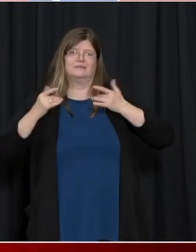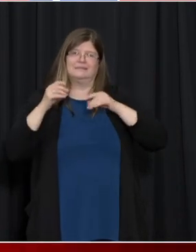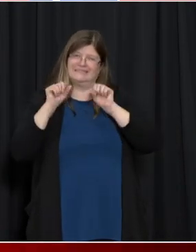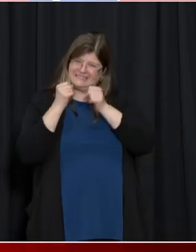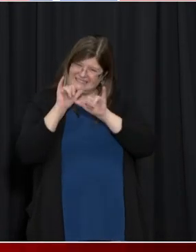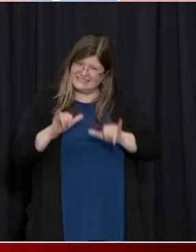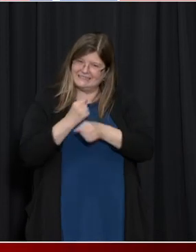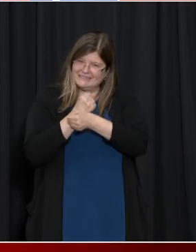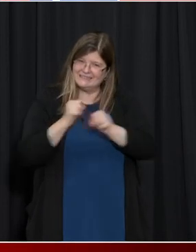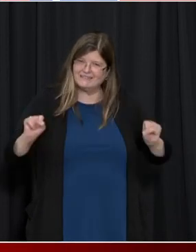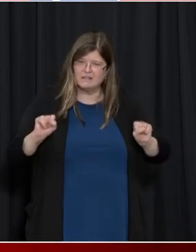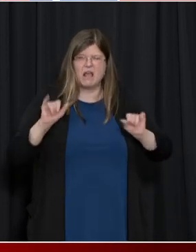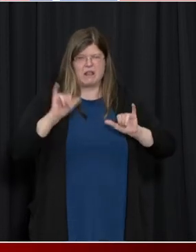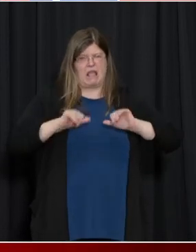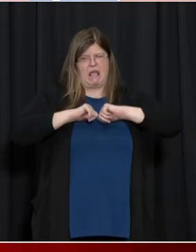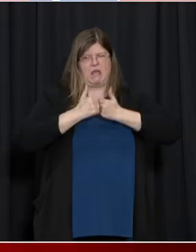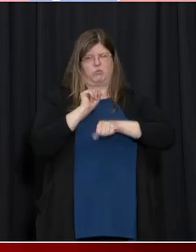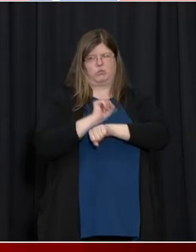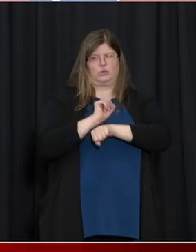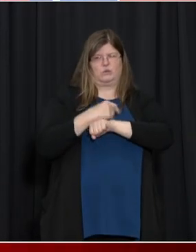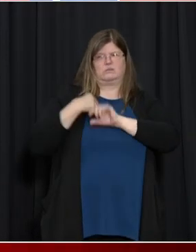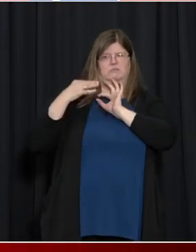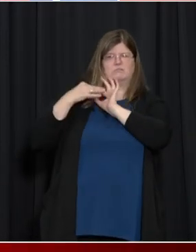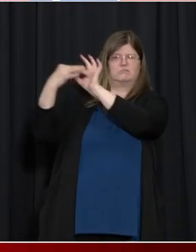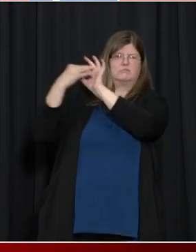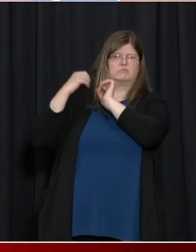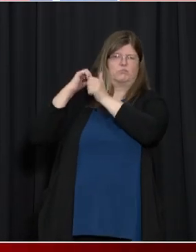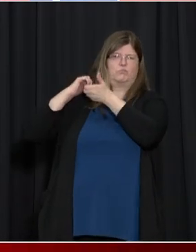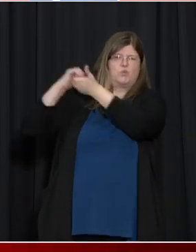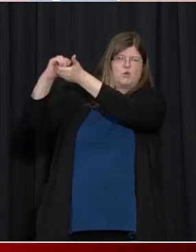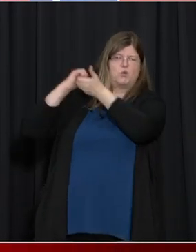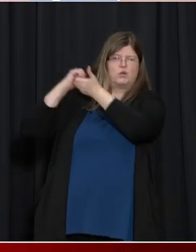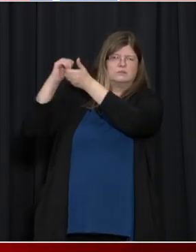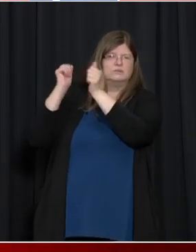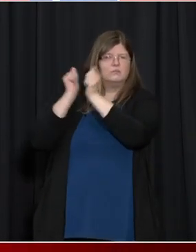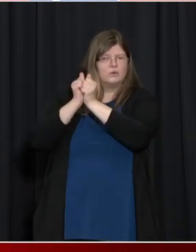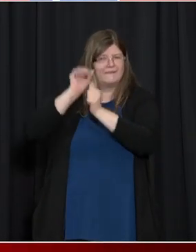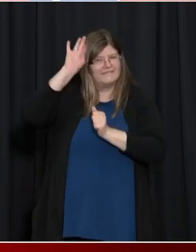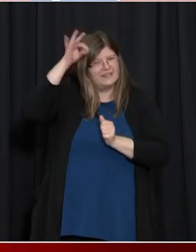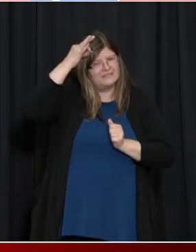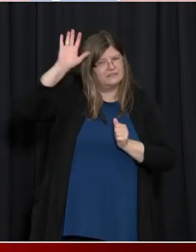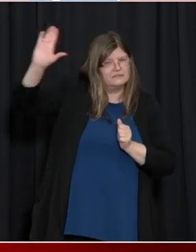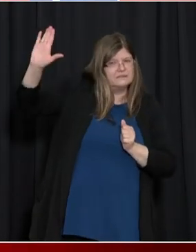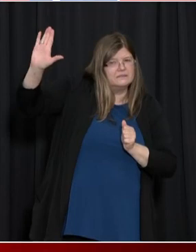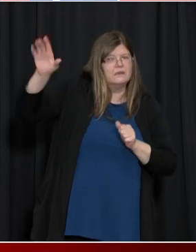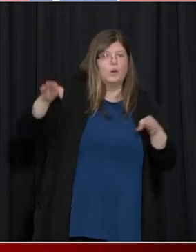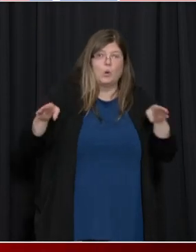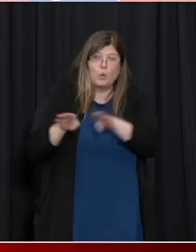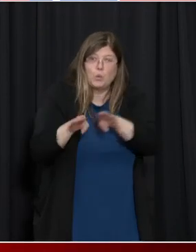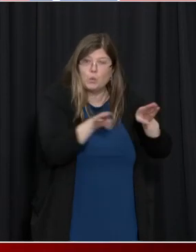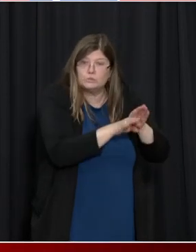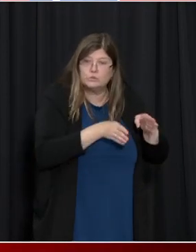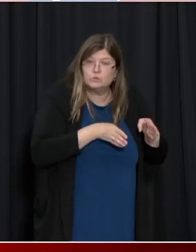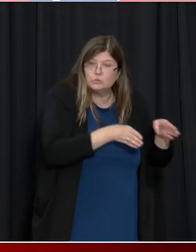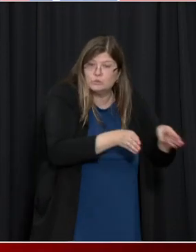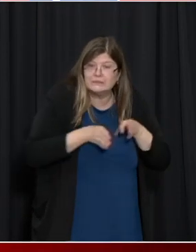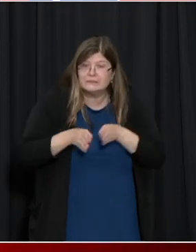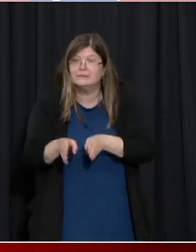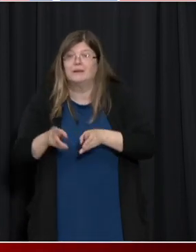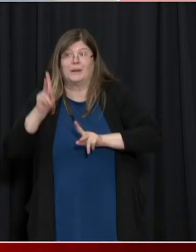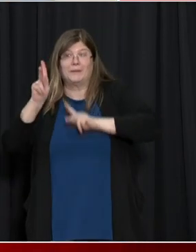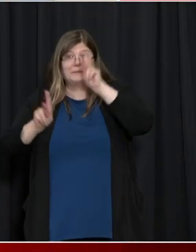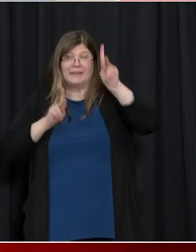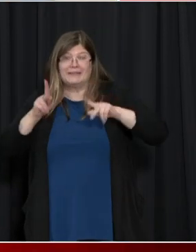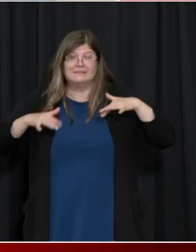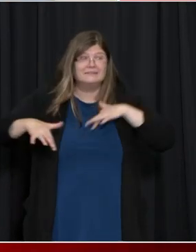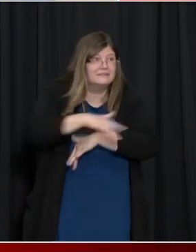a federal program to help them with road closures and to help them with movements in security. And then my